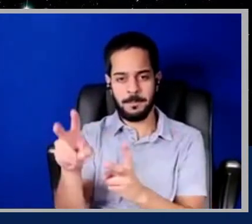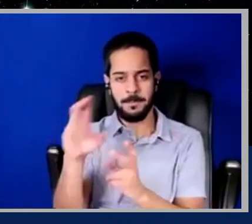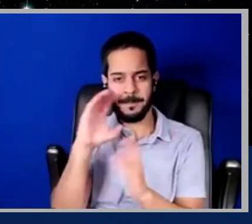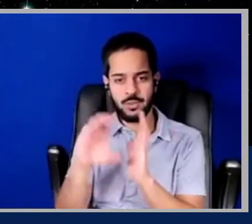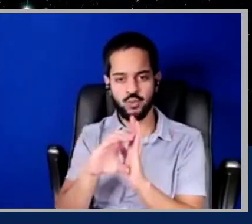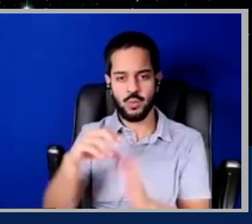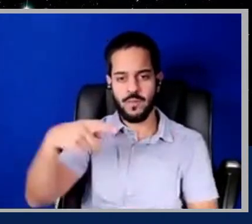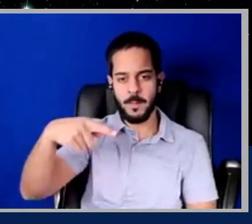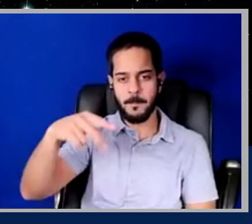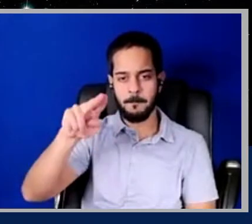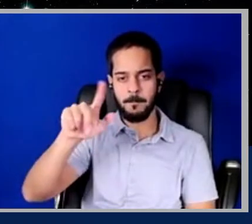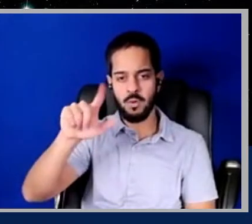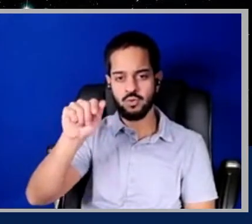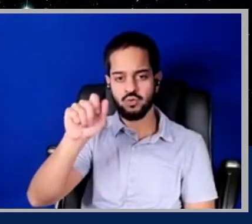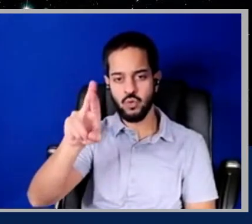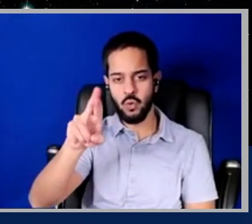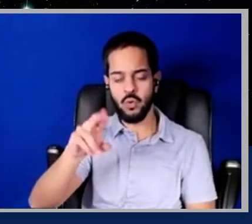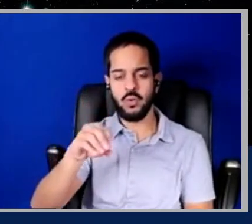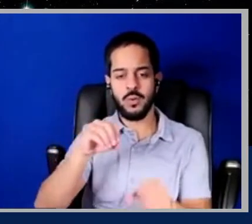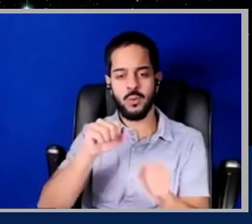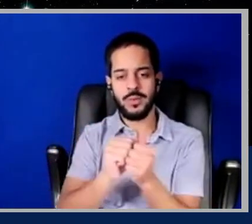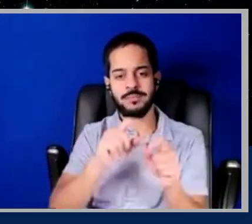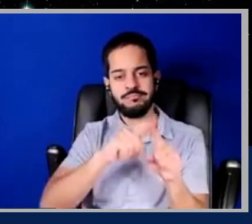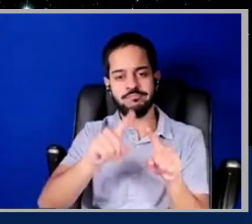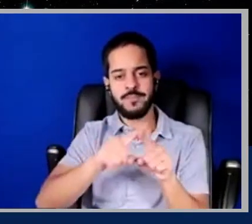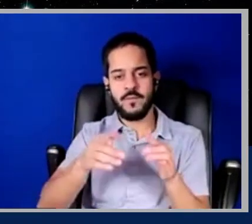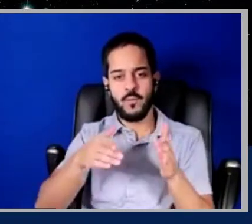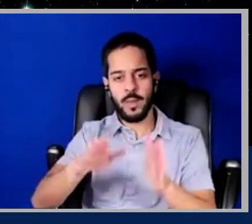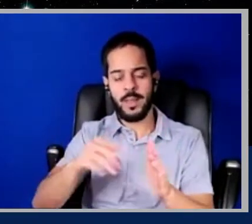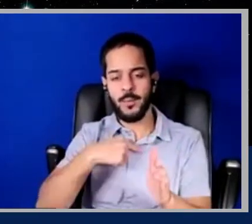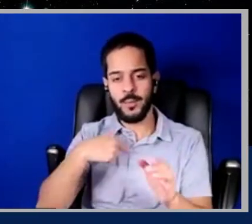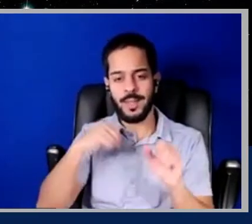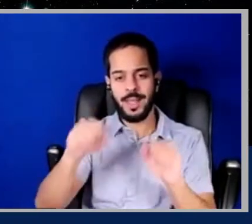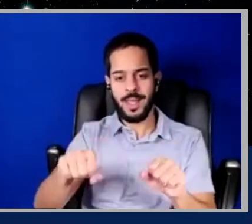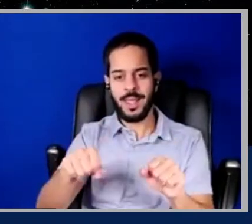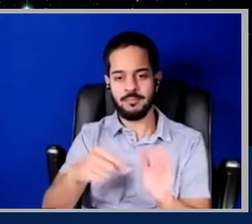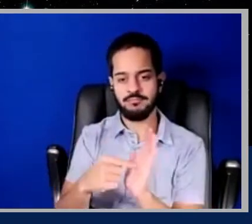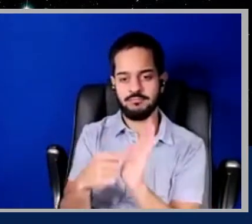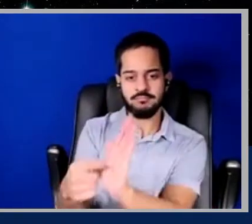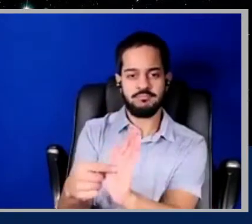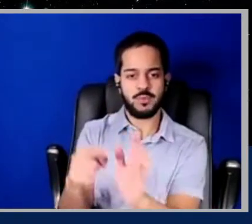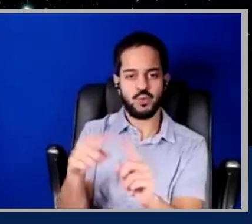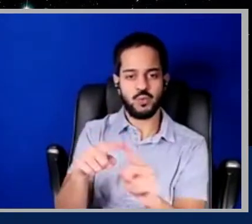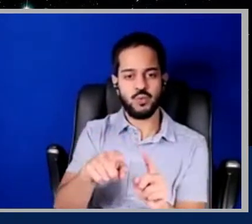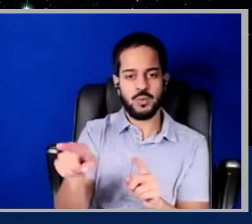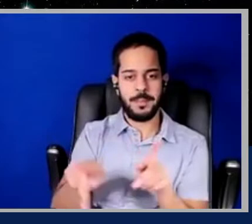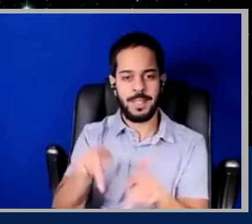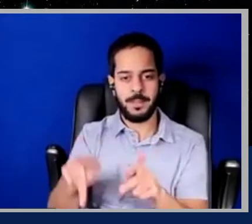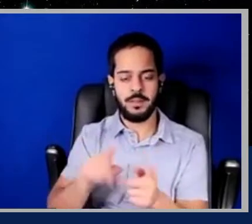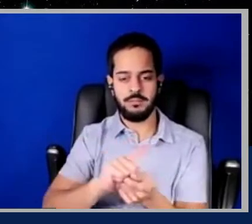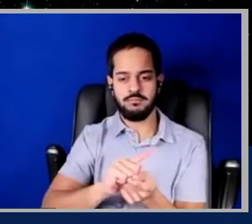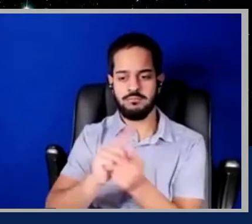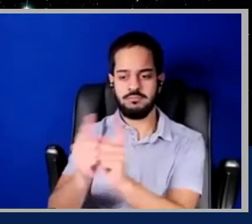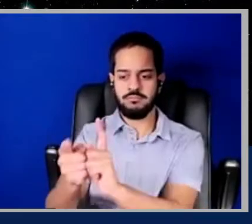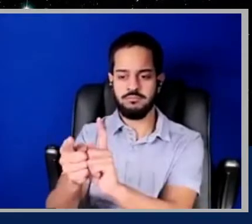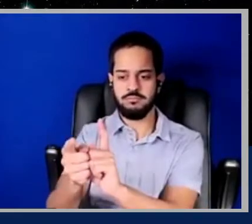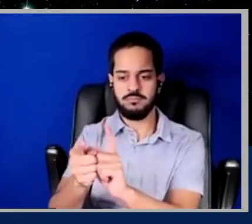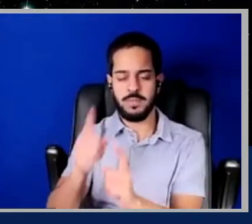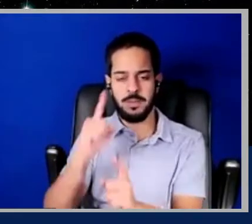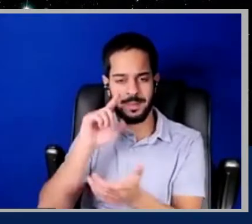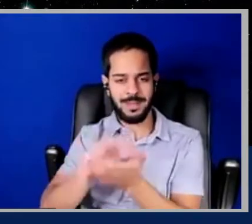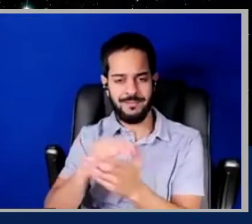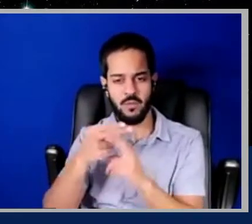that you can render pulsar data and represent them and convey them to someone. I think the file is called like